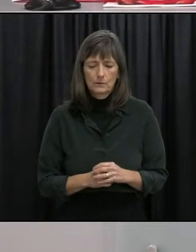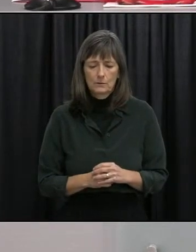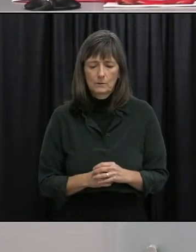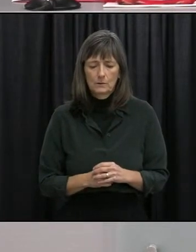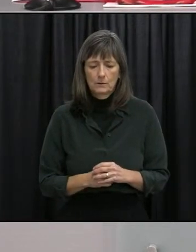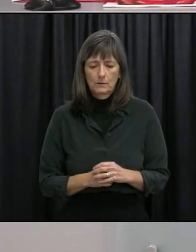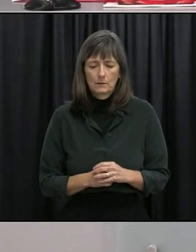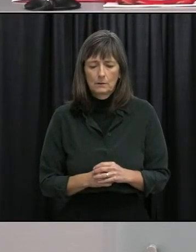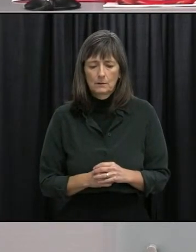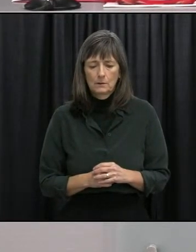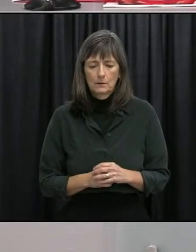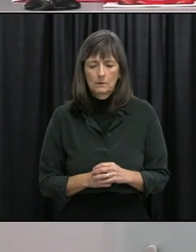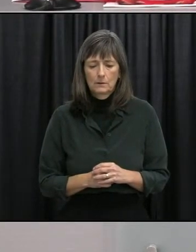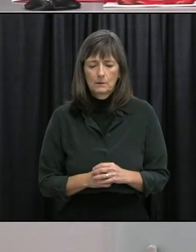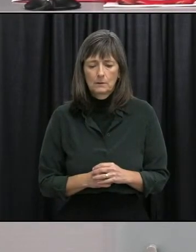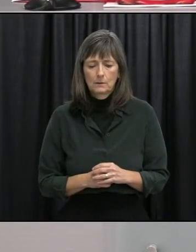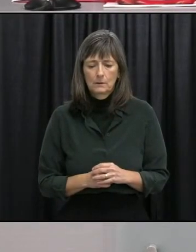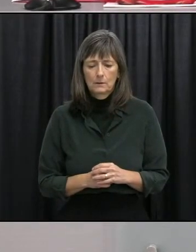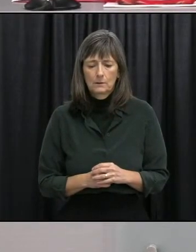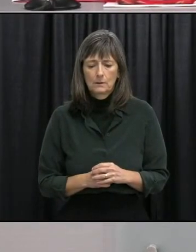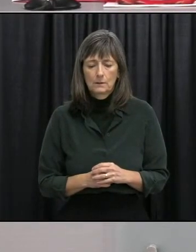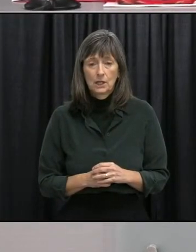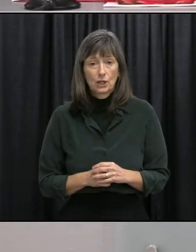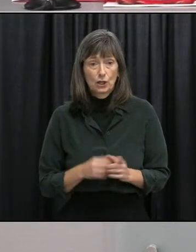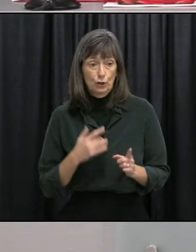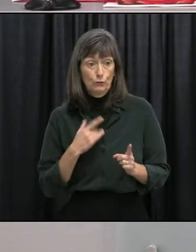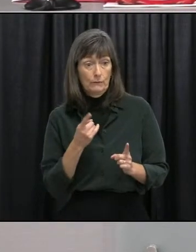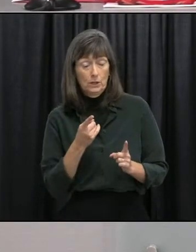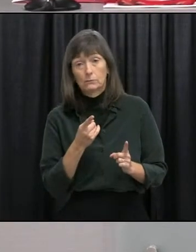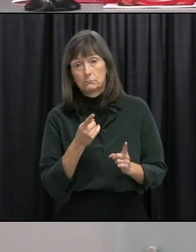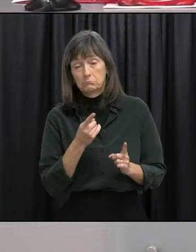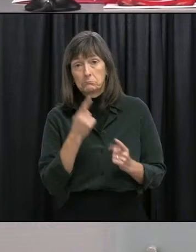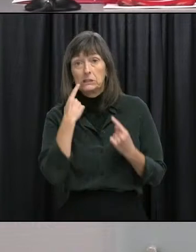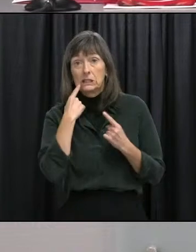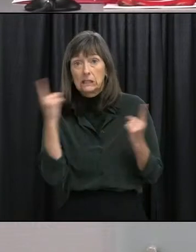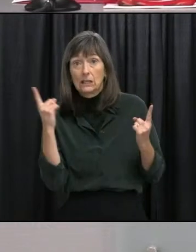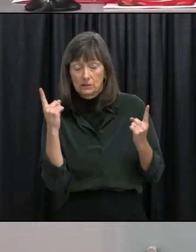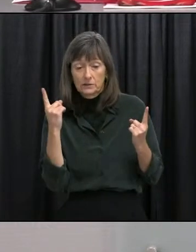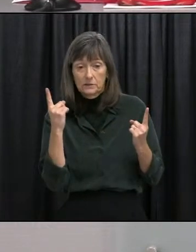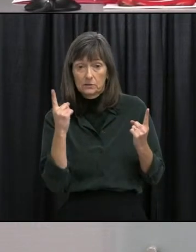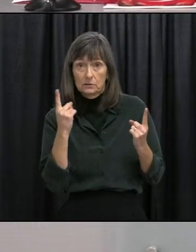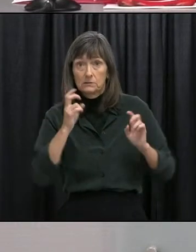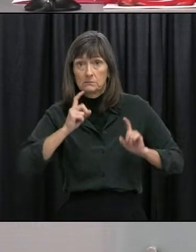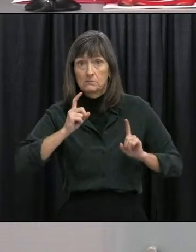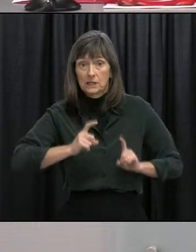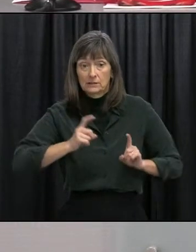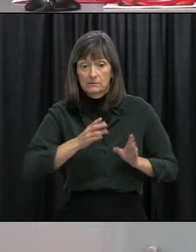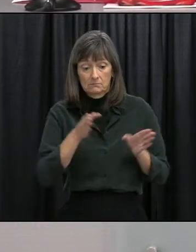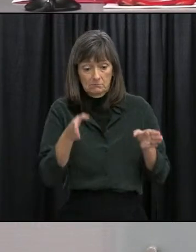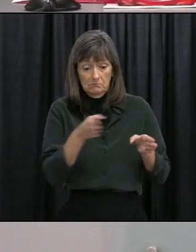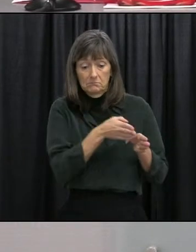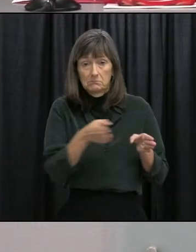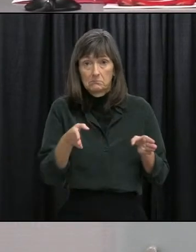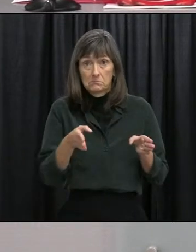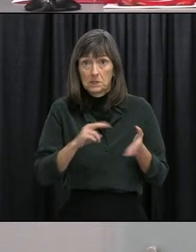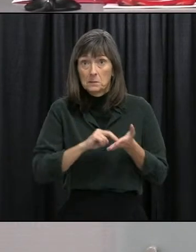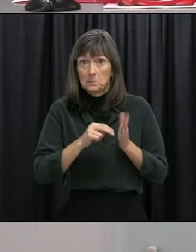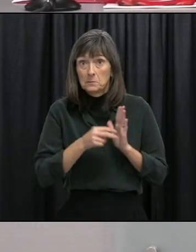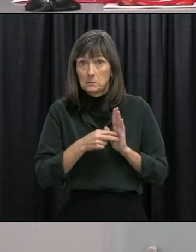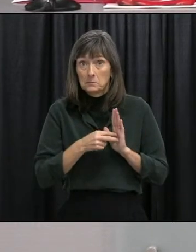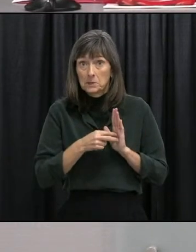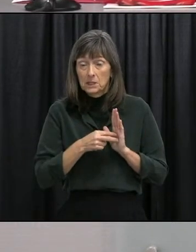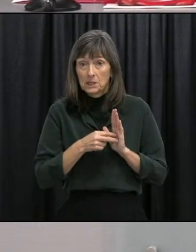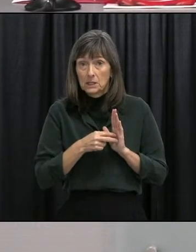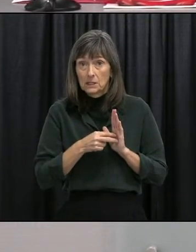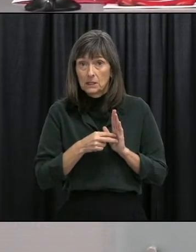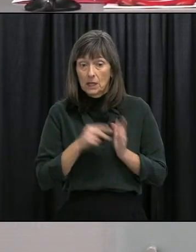Obviously, this has been, you're looking at this as a success. Are these, less strict rules for rotational workers going to be